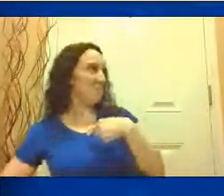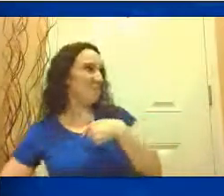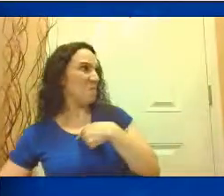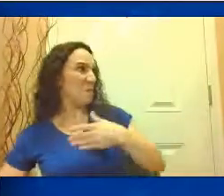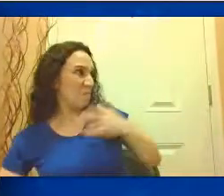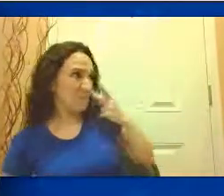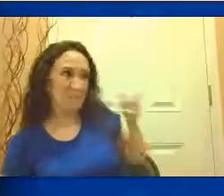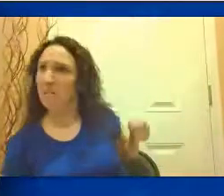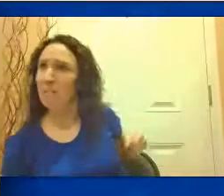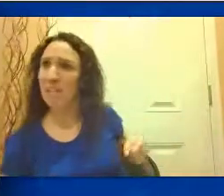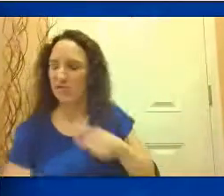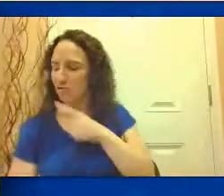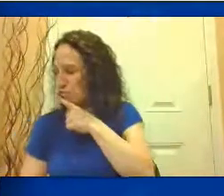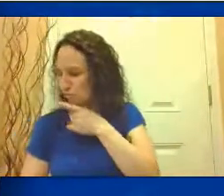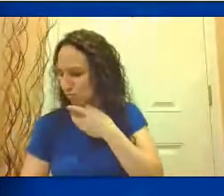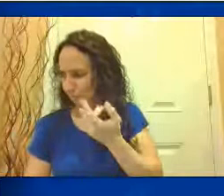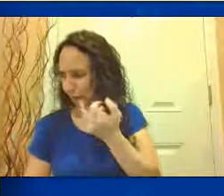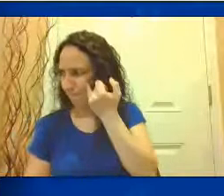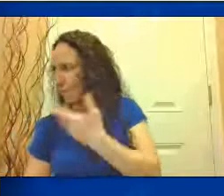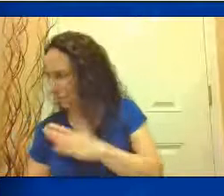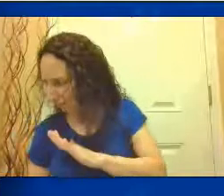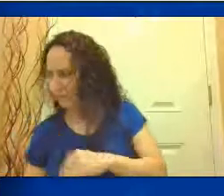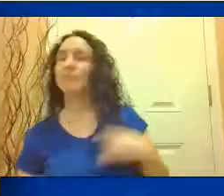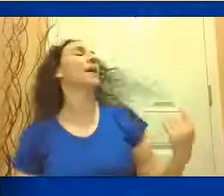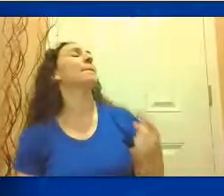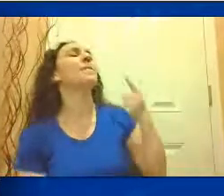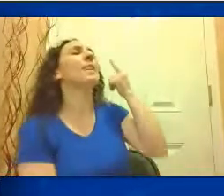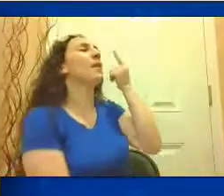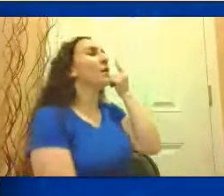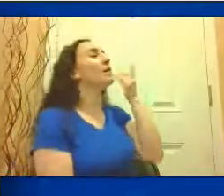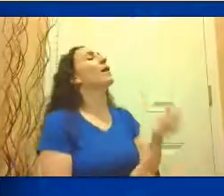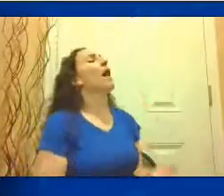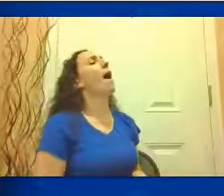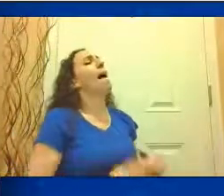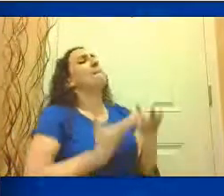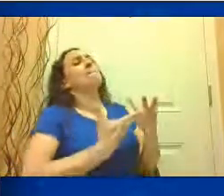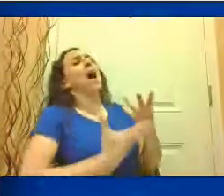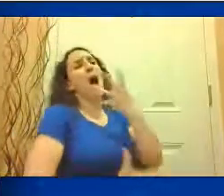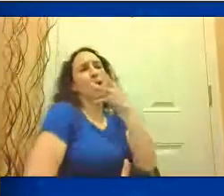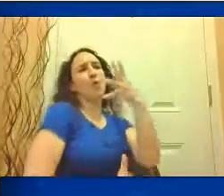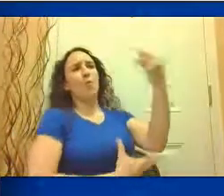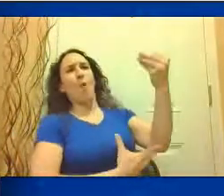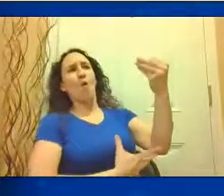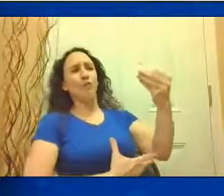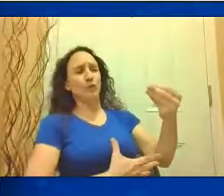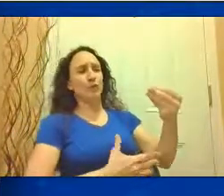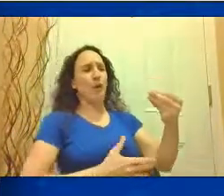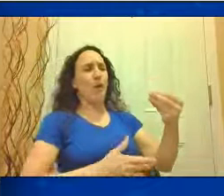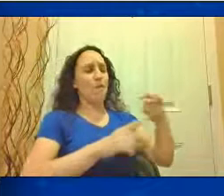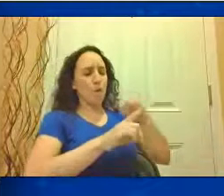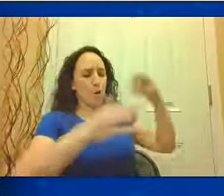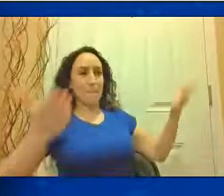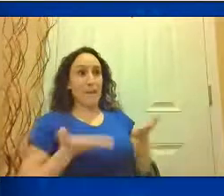are? Shh. We've been wondering how many big bad wolves it is from